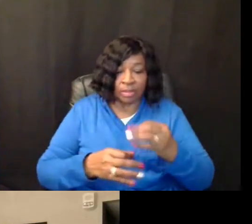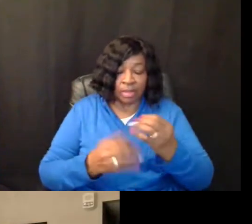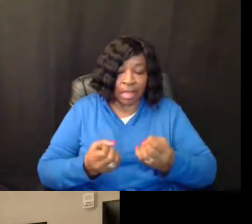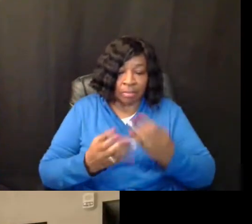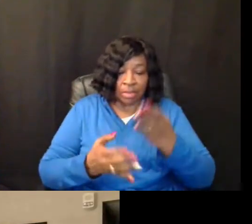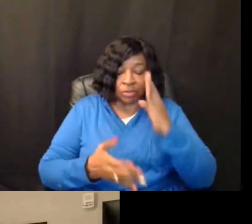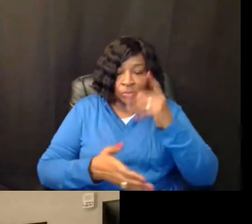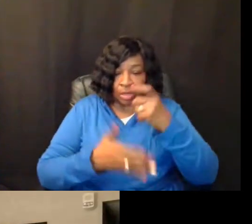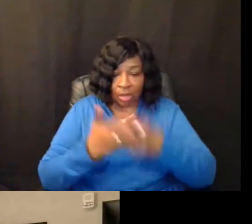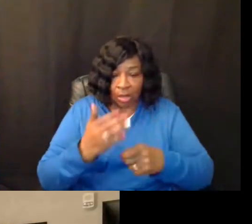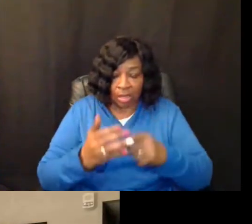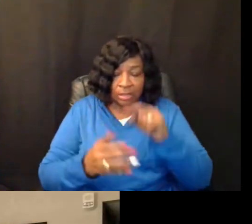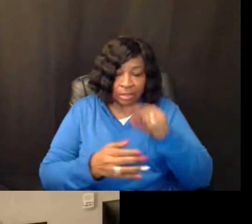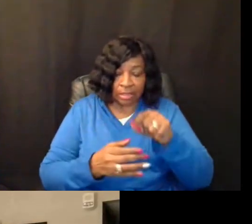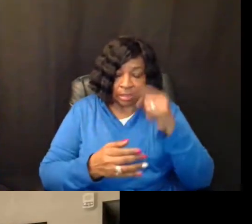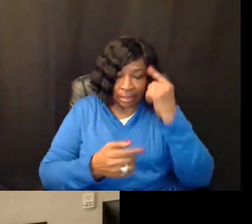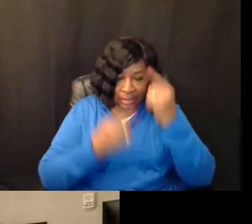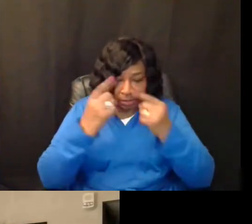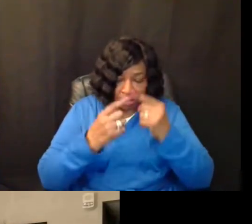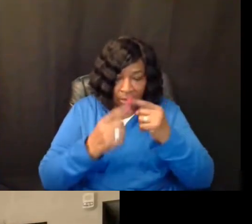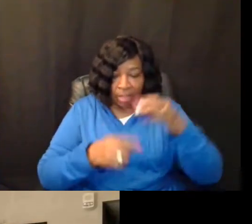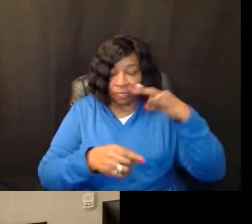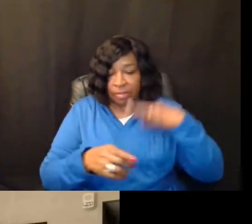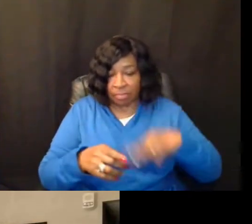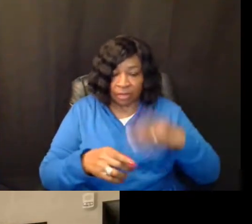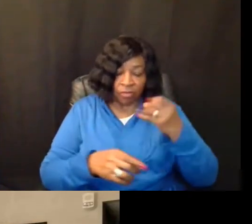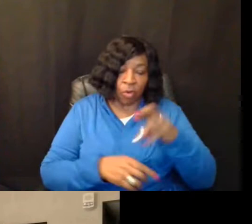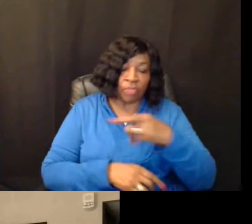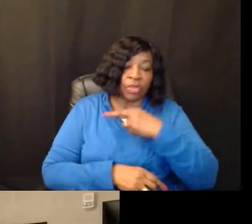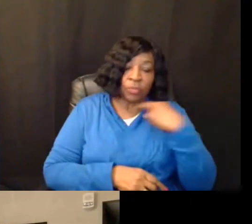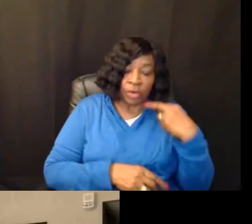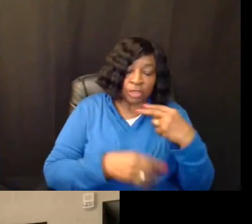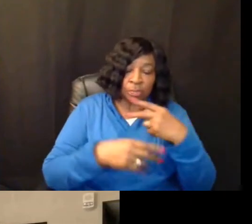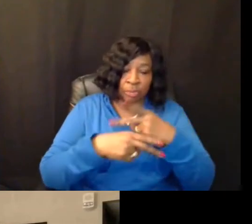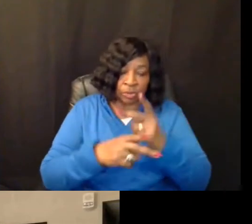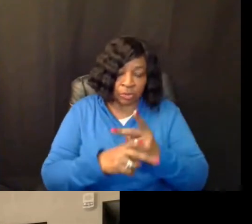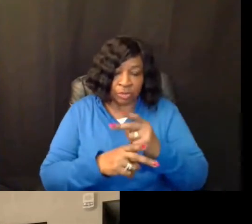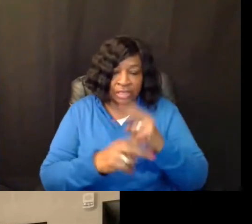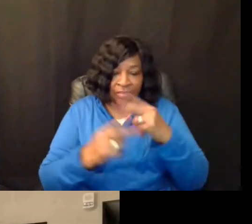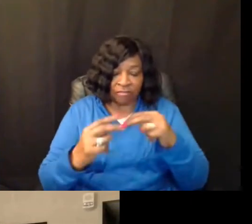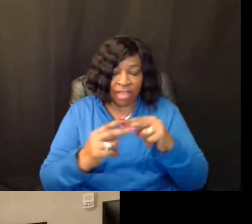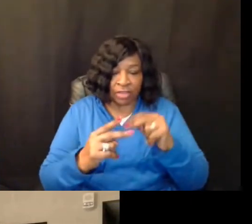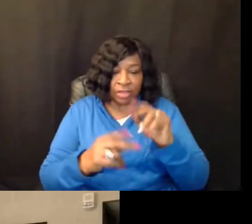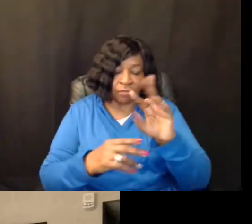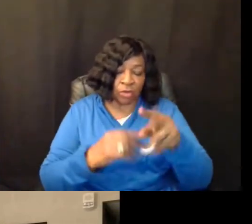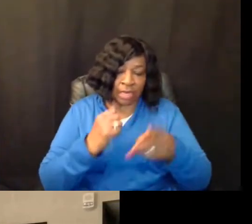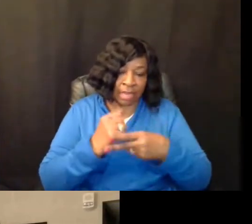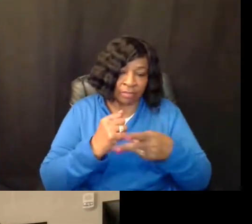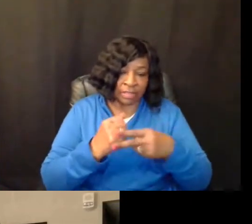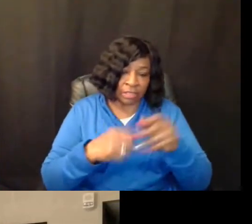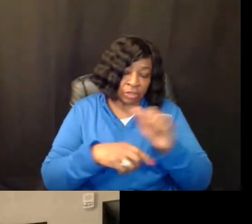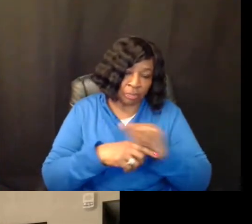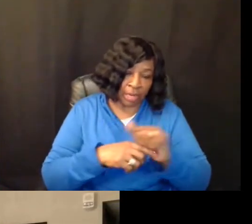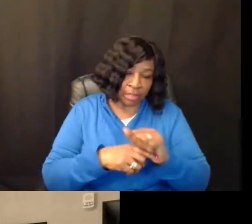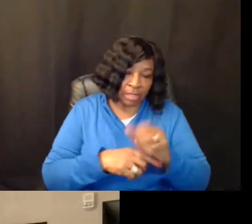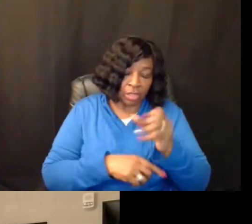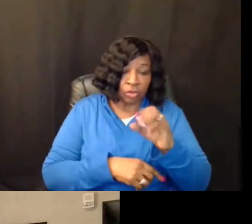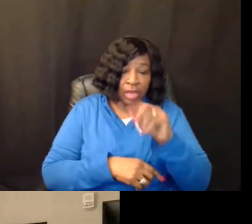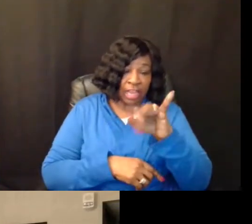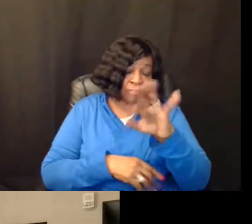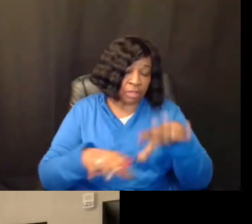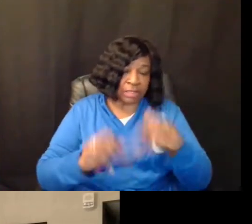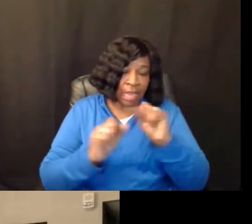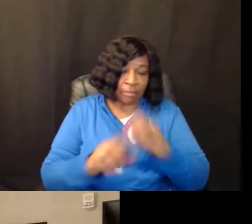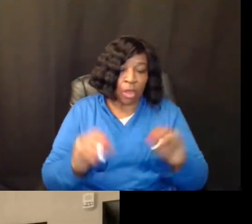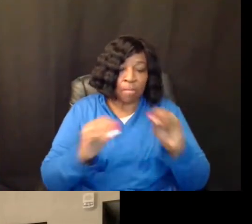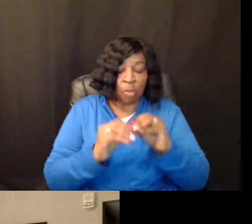take into account the benefits or the risk reducing value of your conservation practices? So basically, if you adopt more